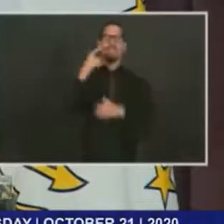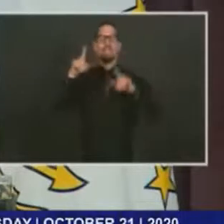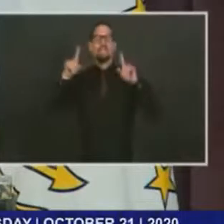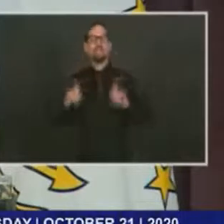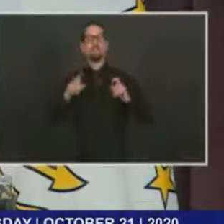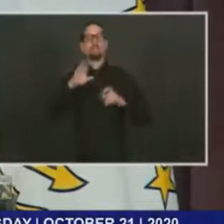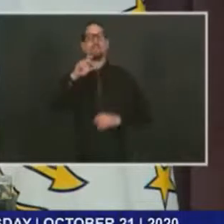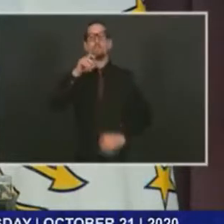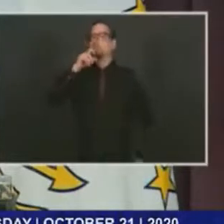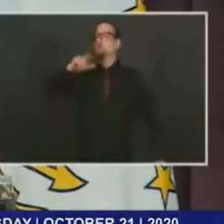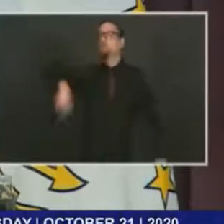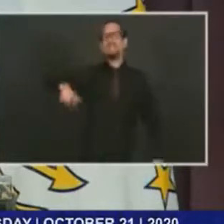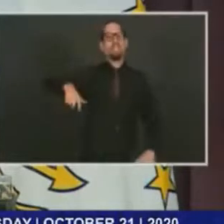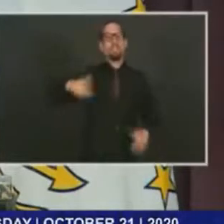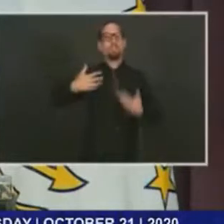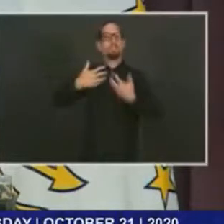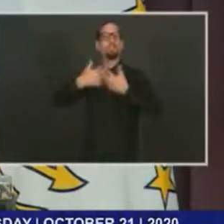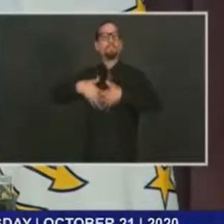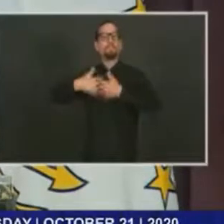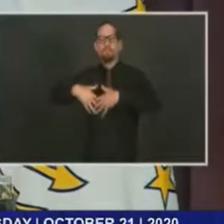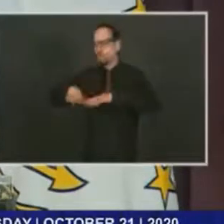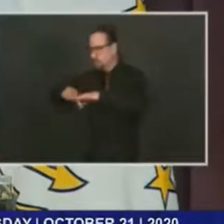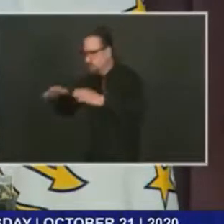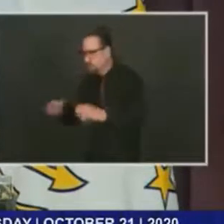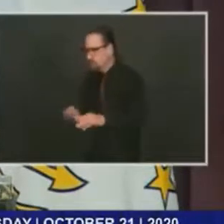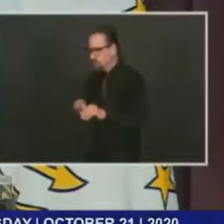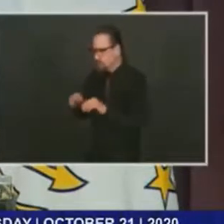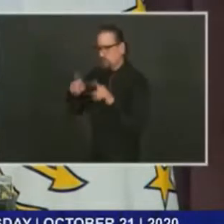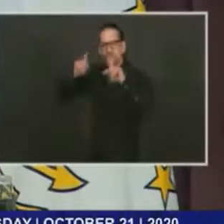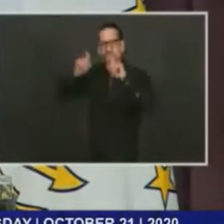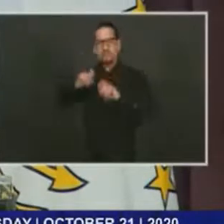very rapid. You get your results in 15